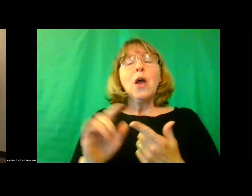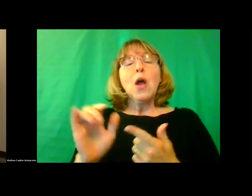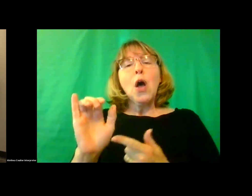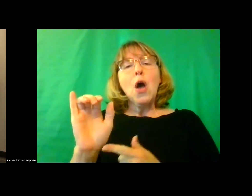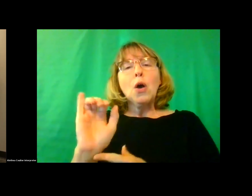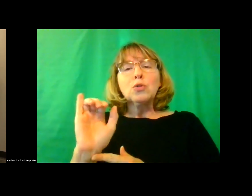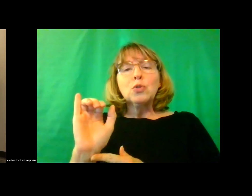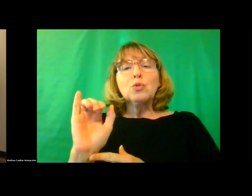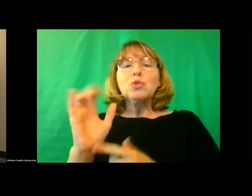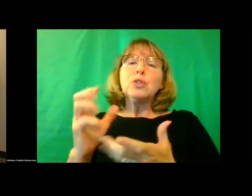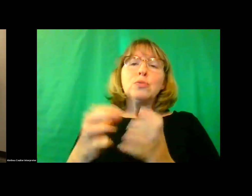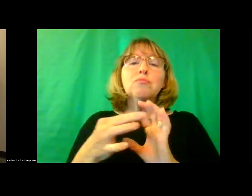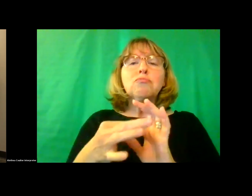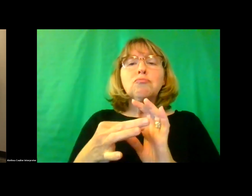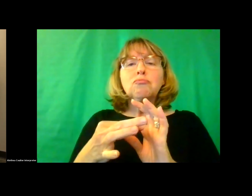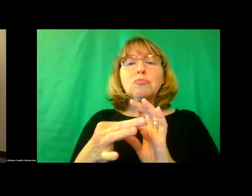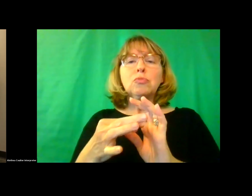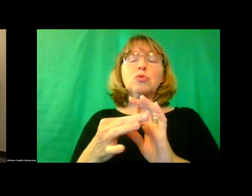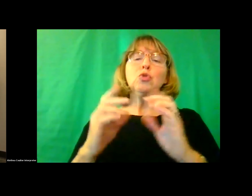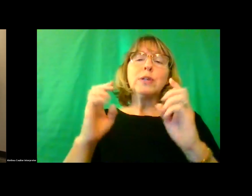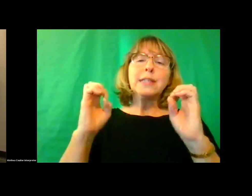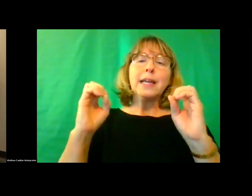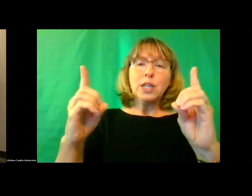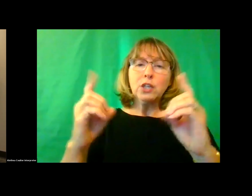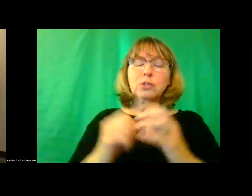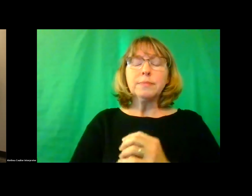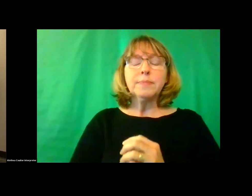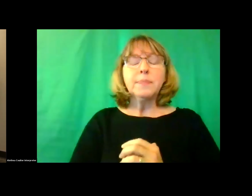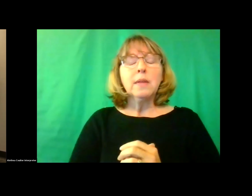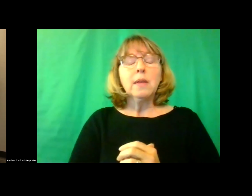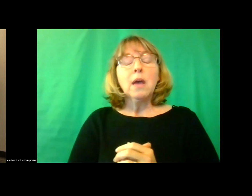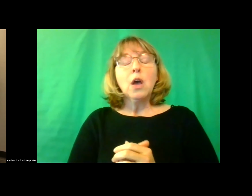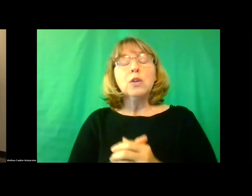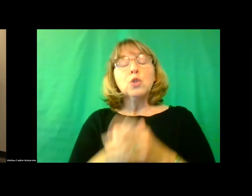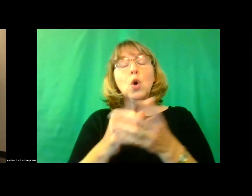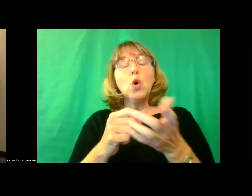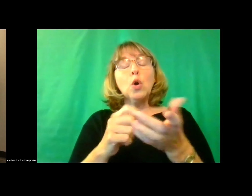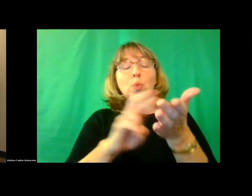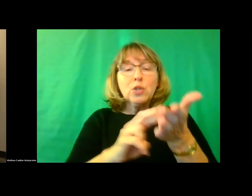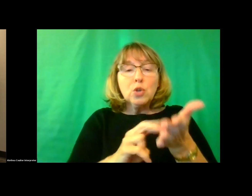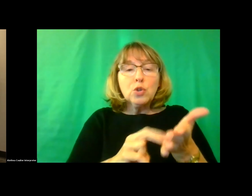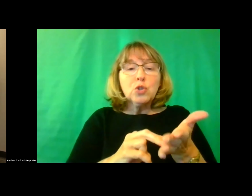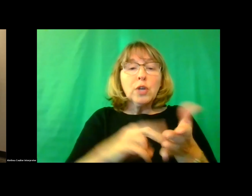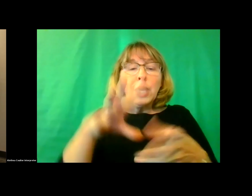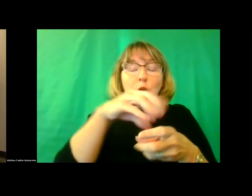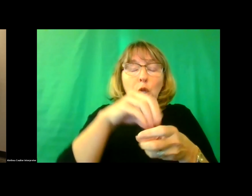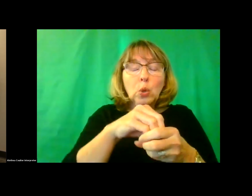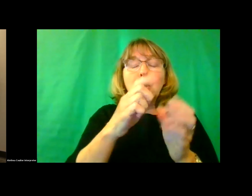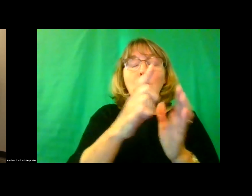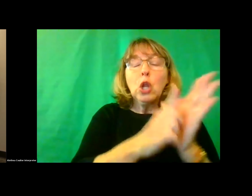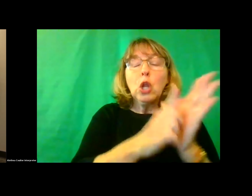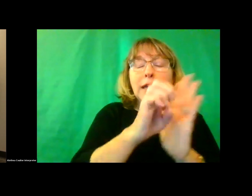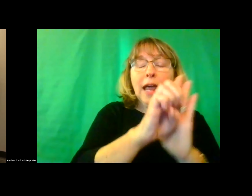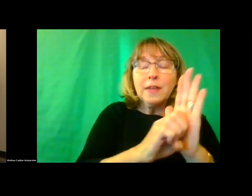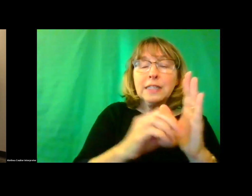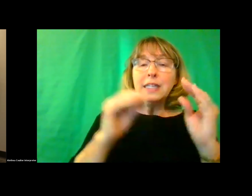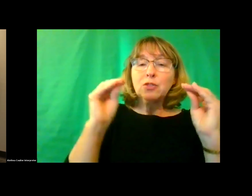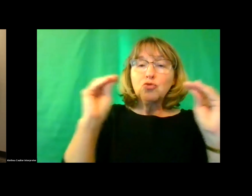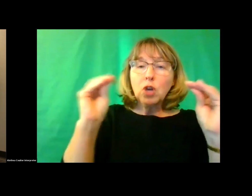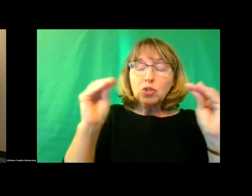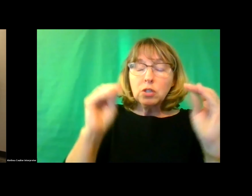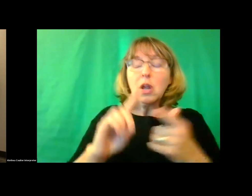ethics education. Her current research interests include law and ethics instruction in medical school curriculum and